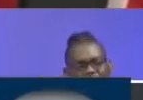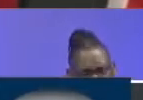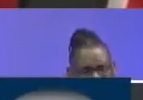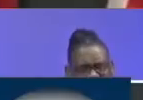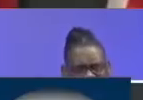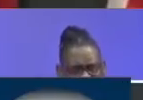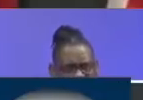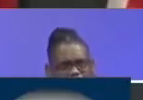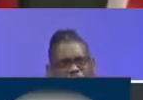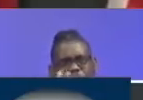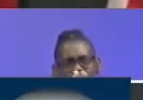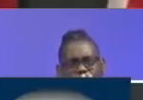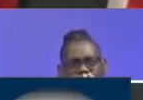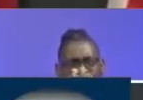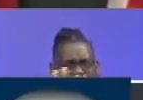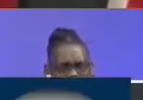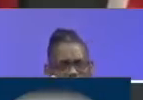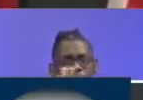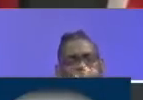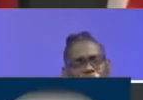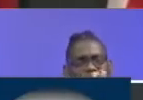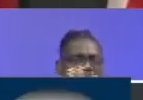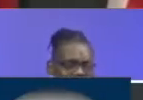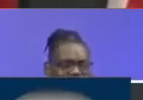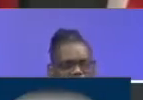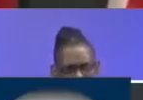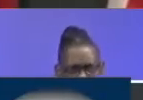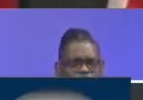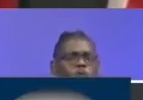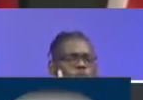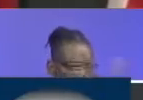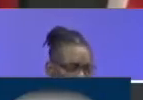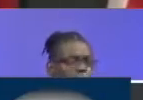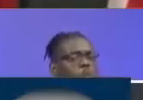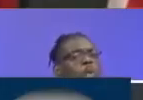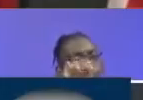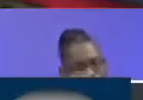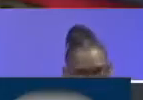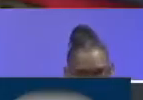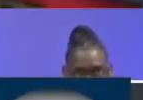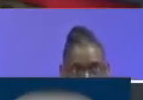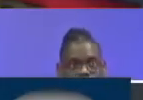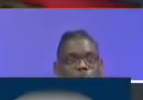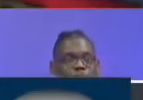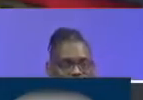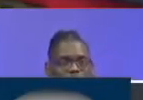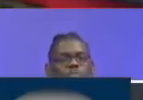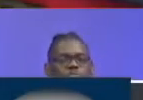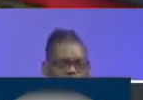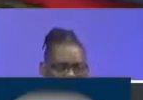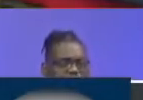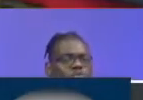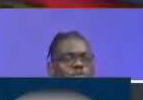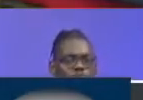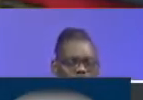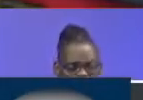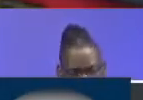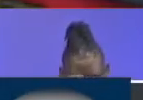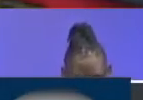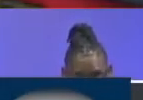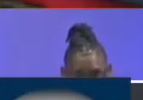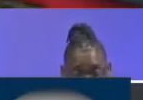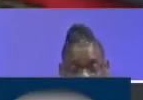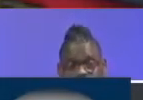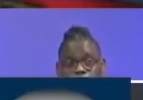now, we haven't changed that, and we'll see how that pans out in early January. Also, Prime Minister, in terms of how the vaccination for